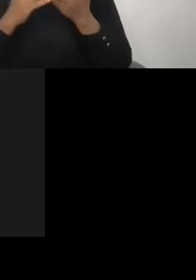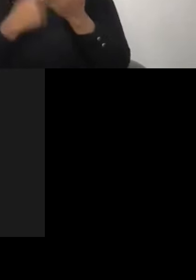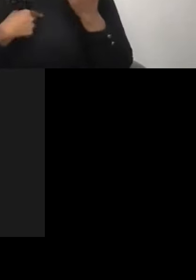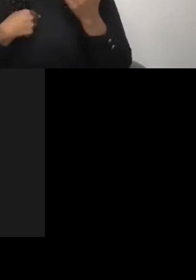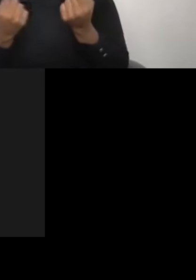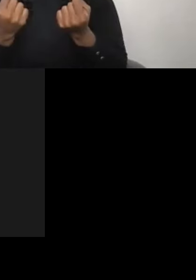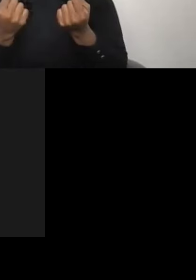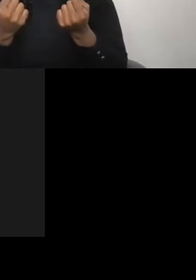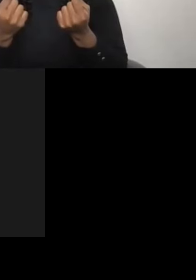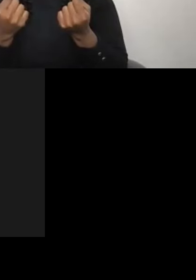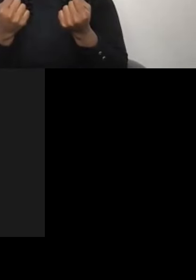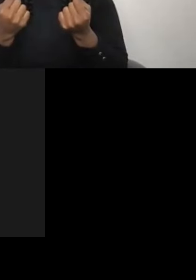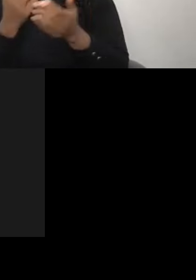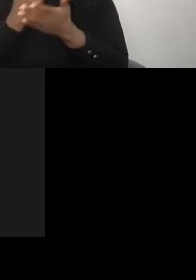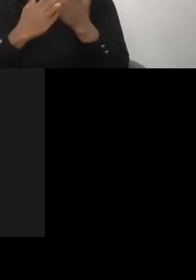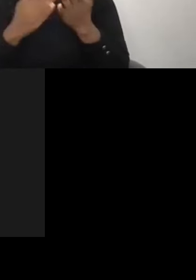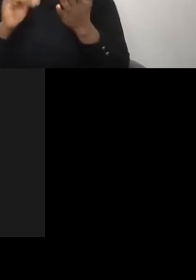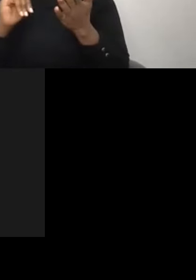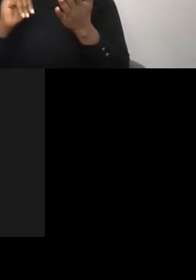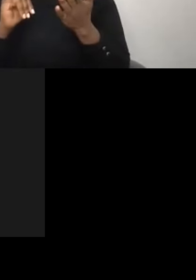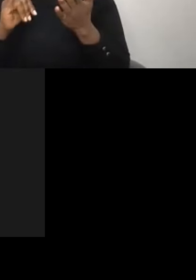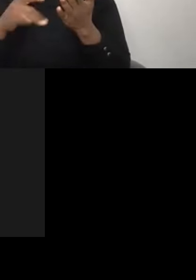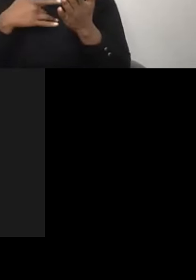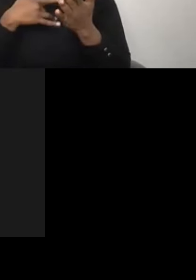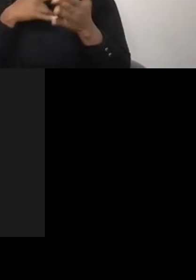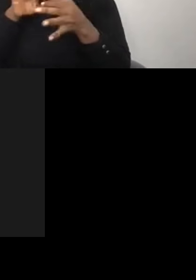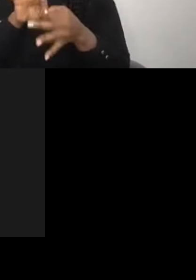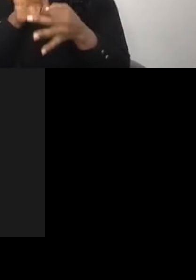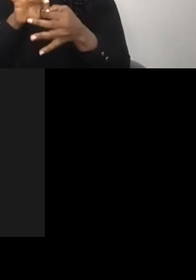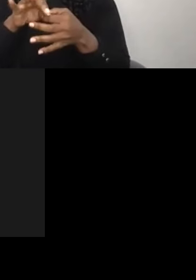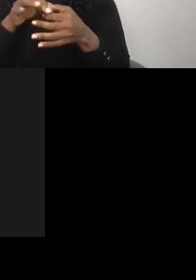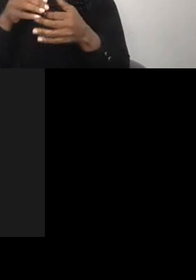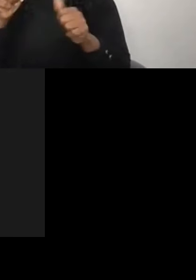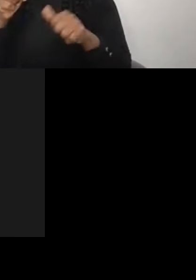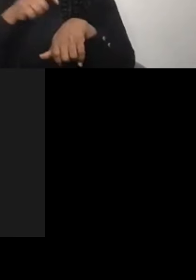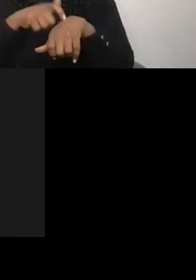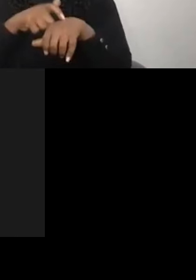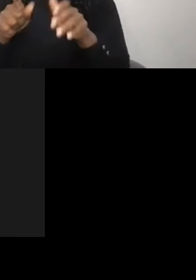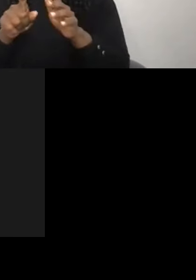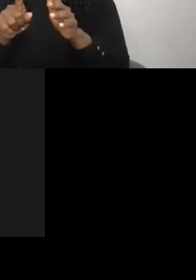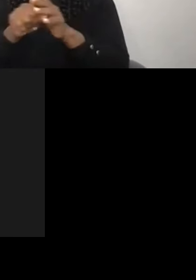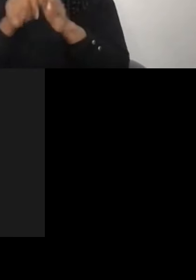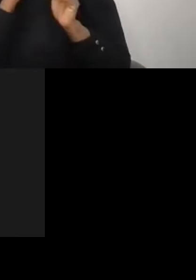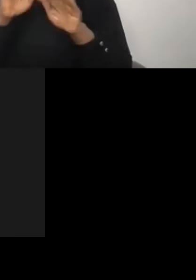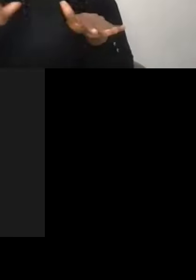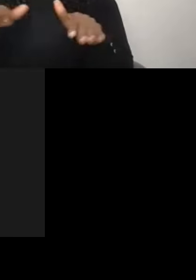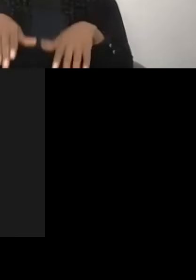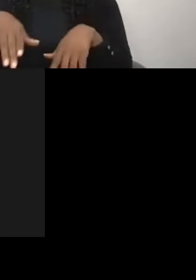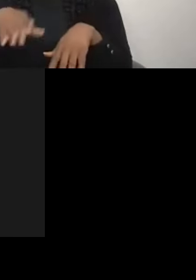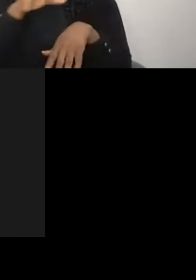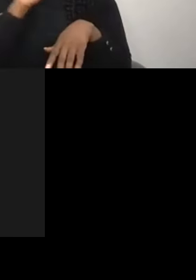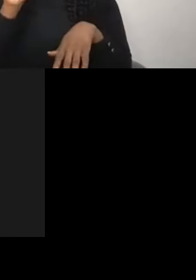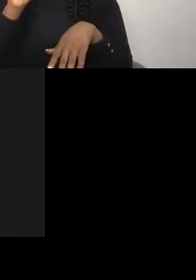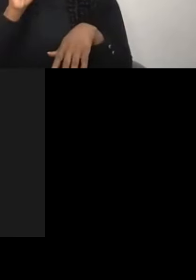do is part of an assent and a consent, which we believe should happen at any point, even for children. And